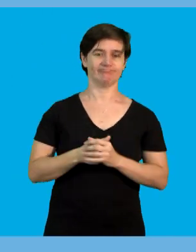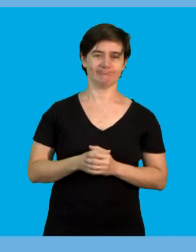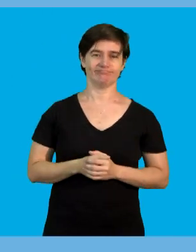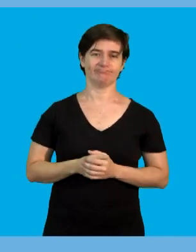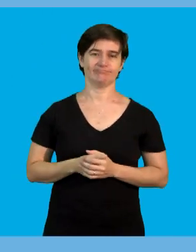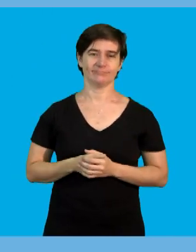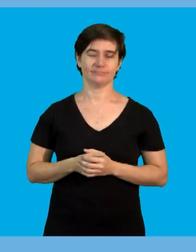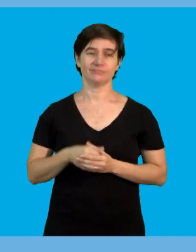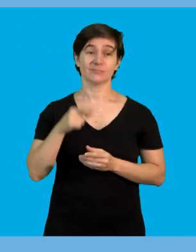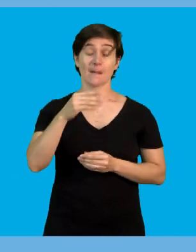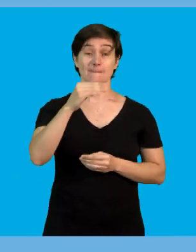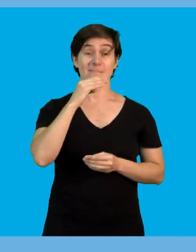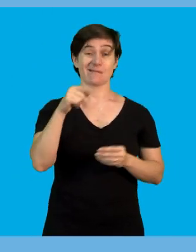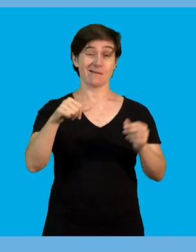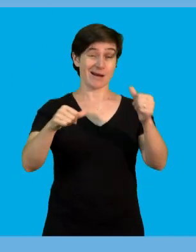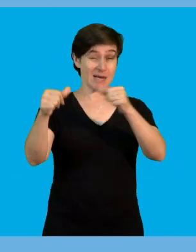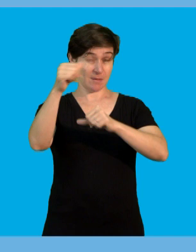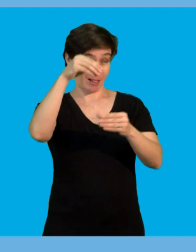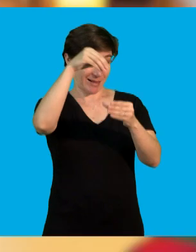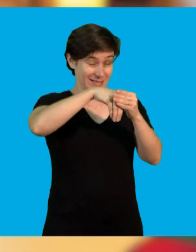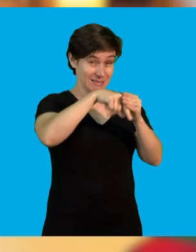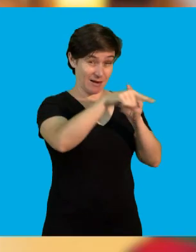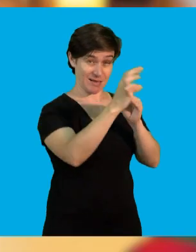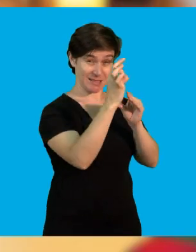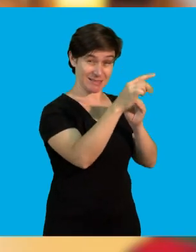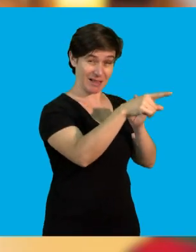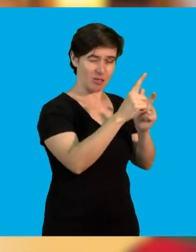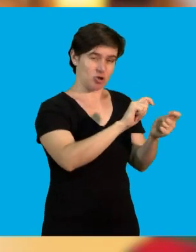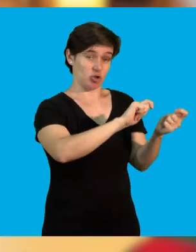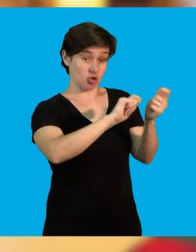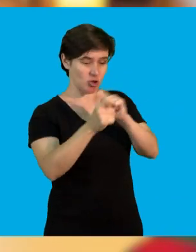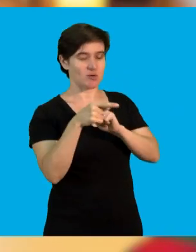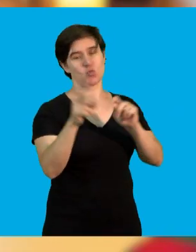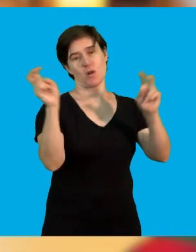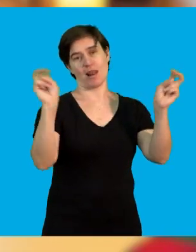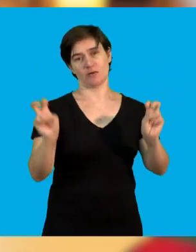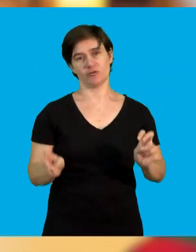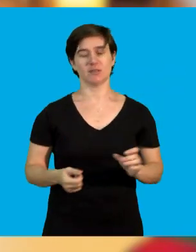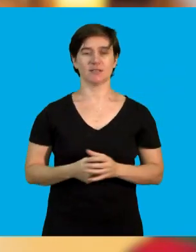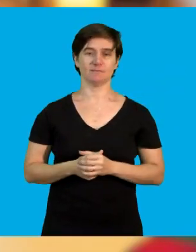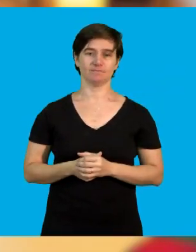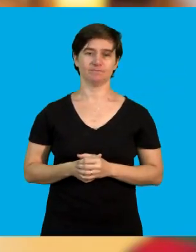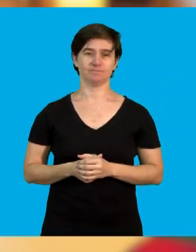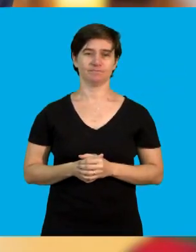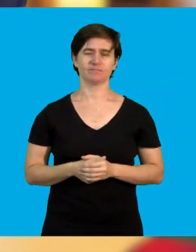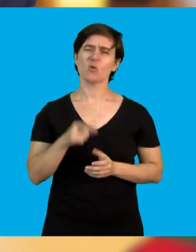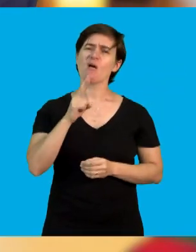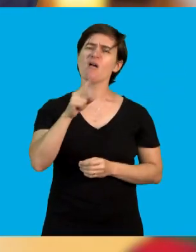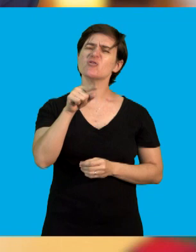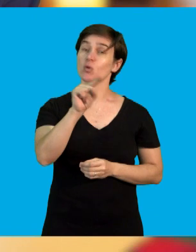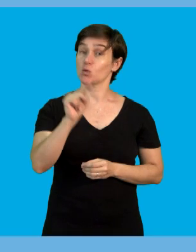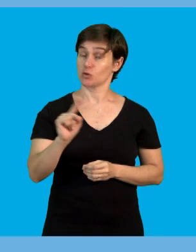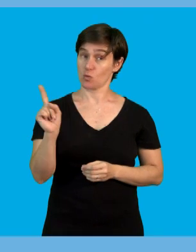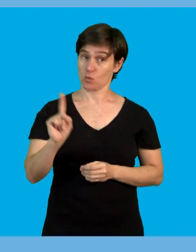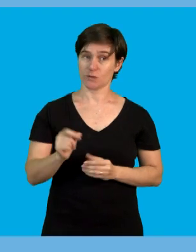energy. So that means we are taking the chemical inside the cell and converting it into electricity. So our answer